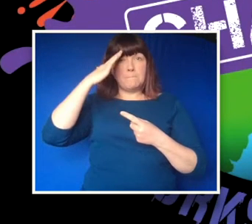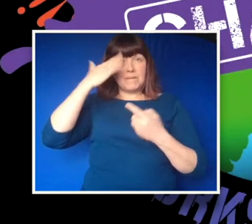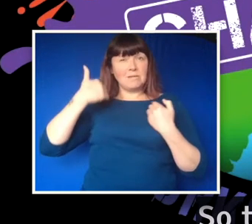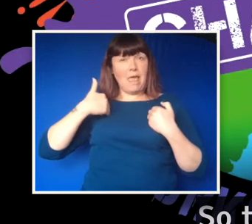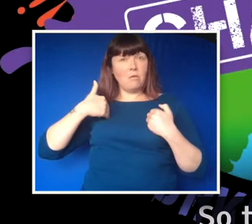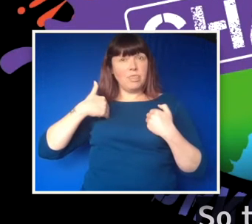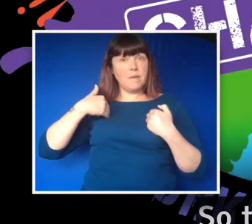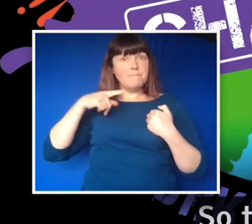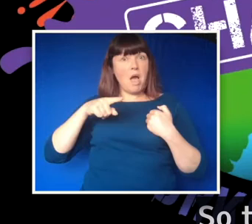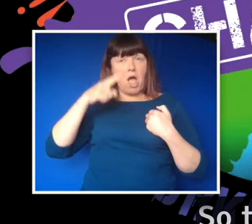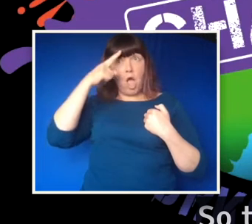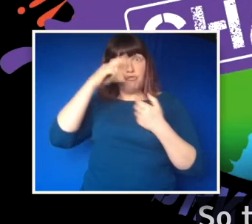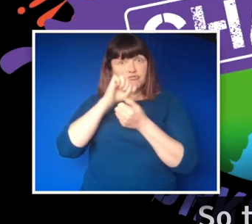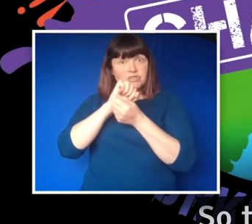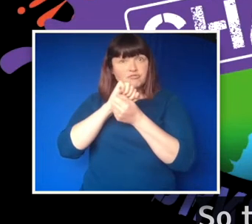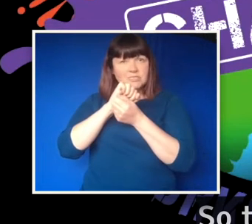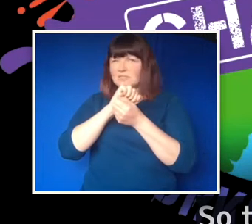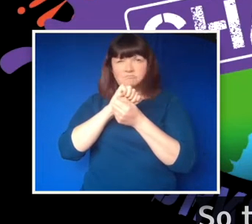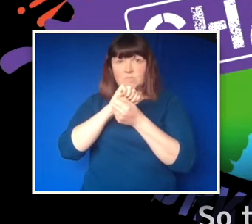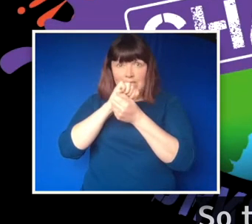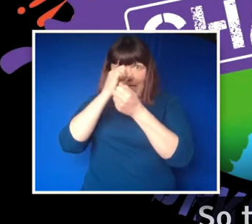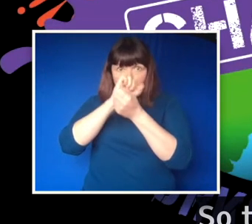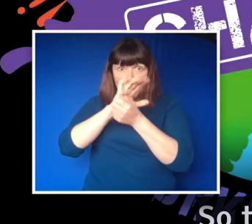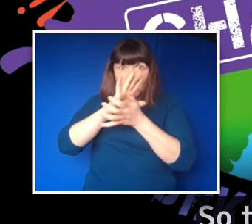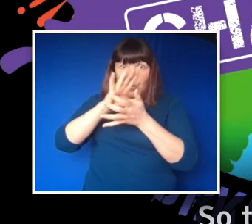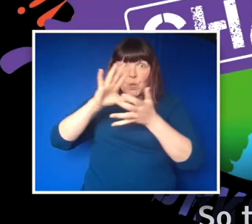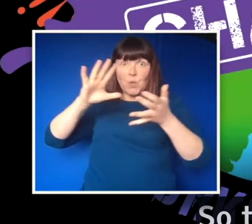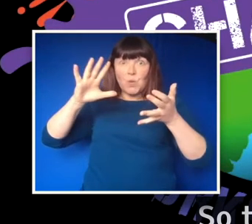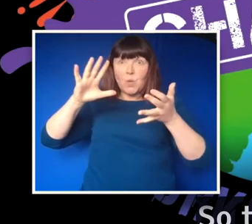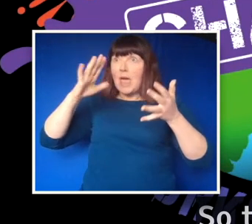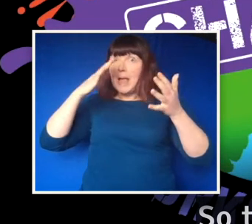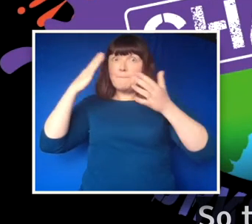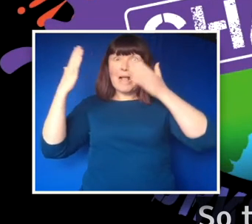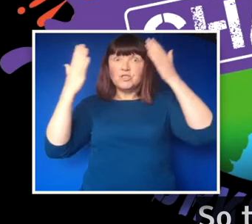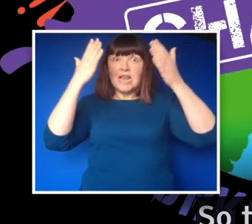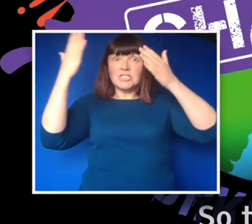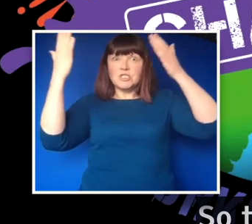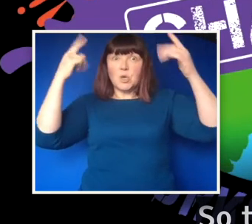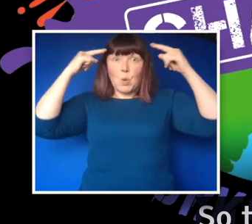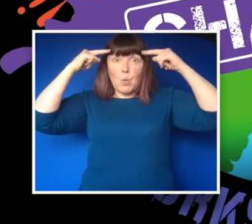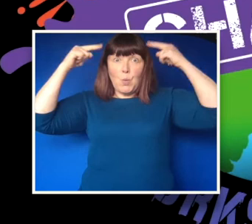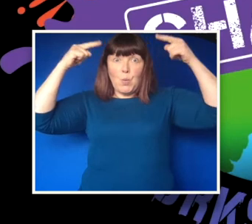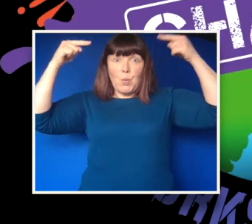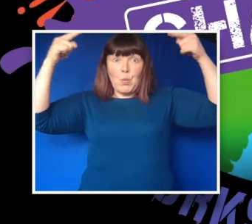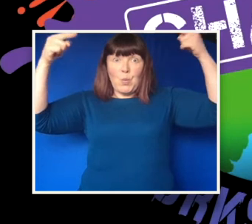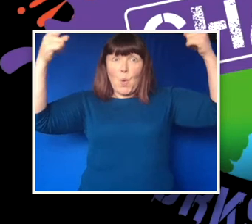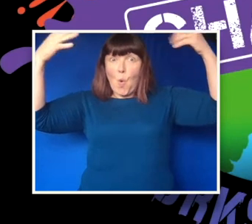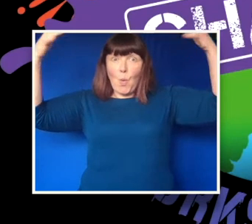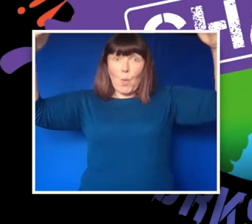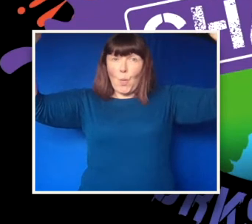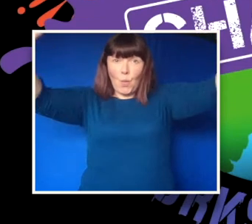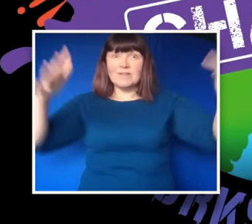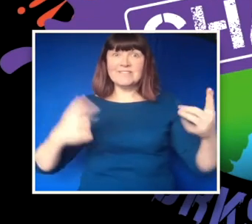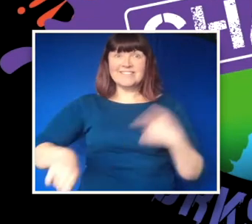forever. So today I am giving you permission to let your imagination run wild. And I'd like you to